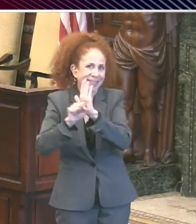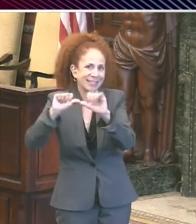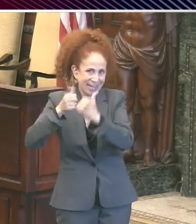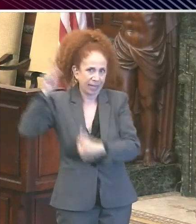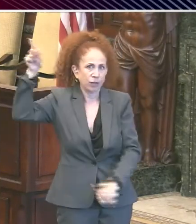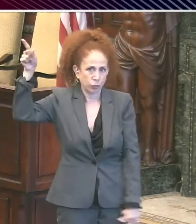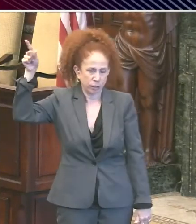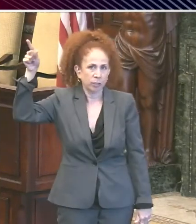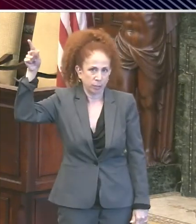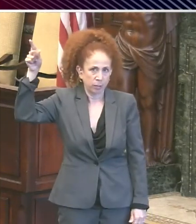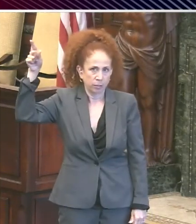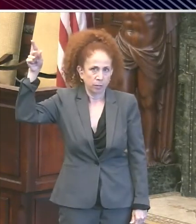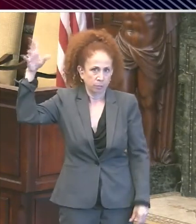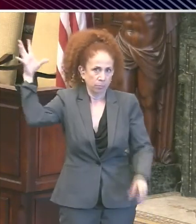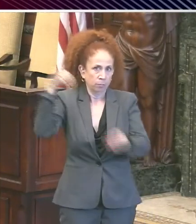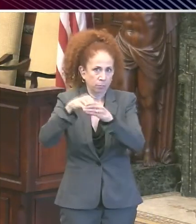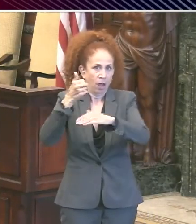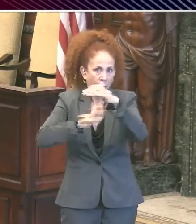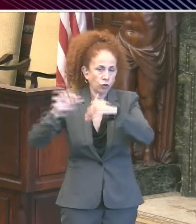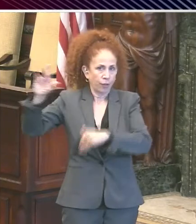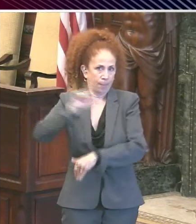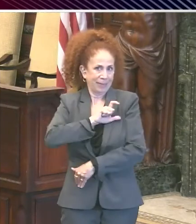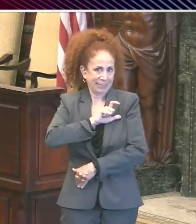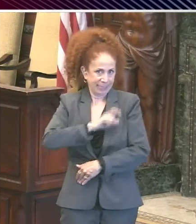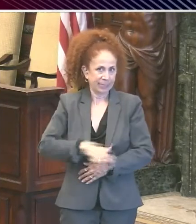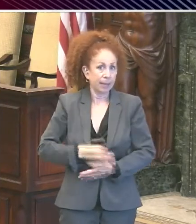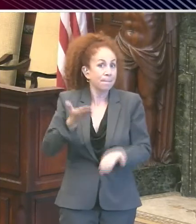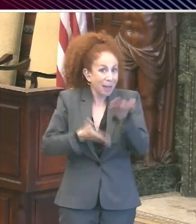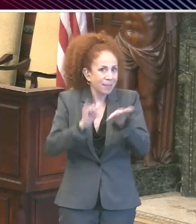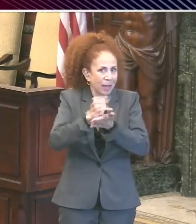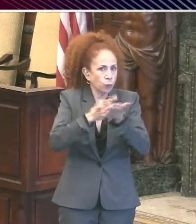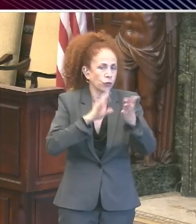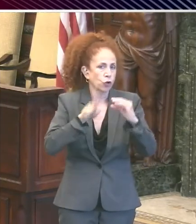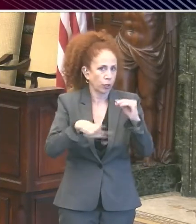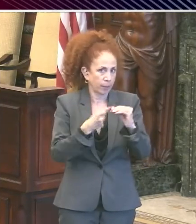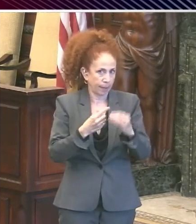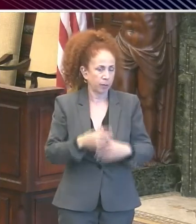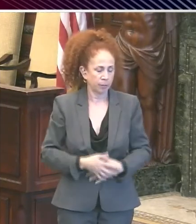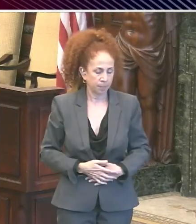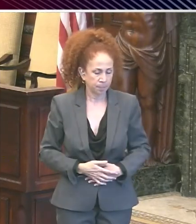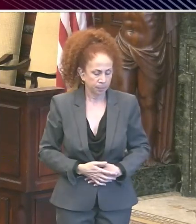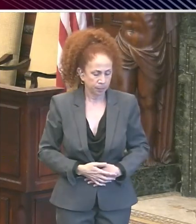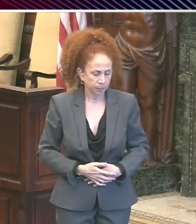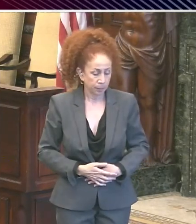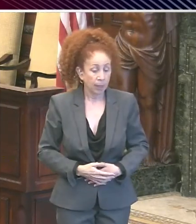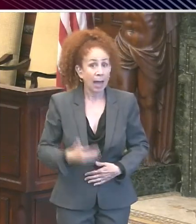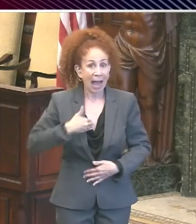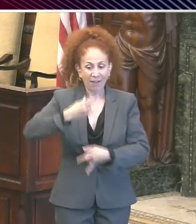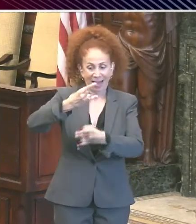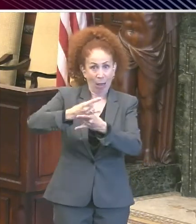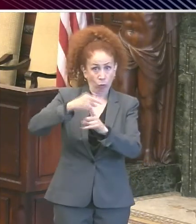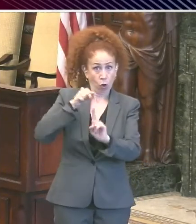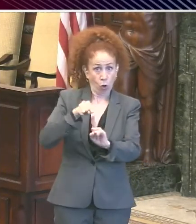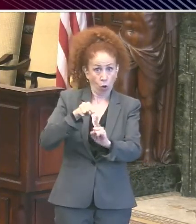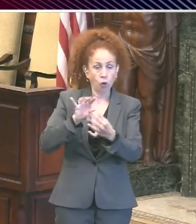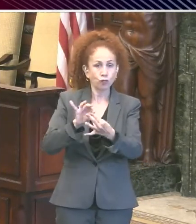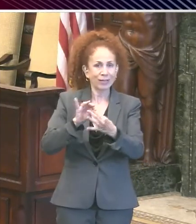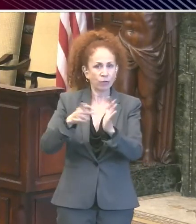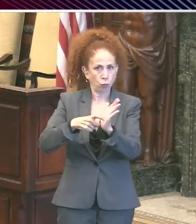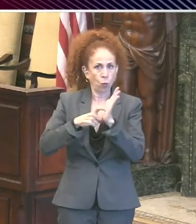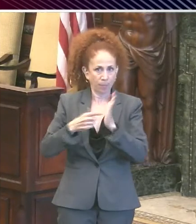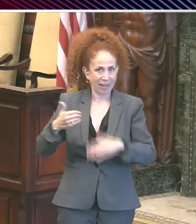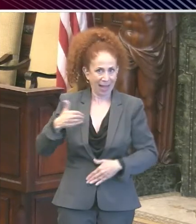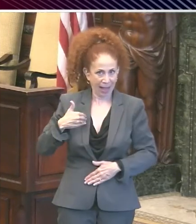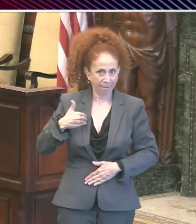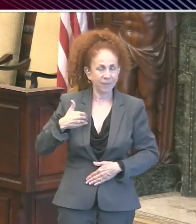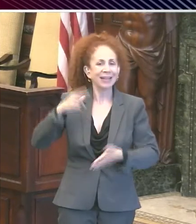that is part of the state police. That may be what they're talking about. There are alcohol-related requirements